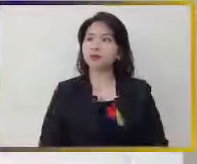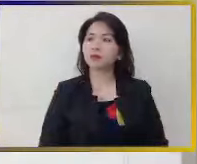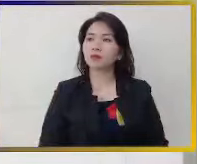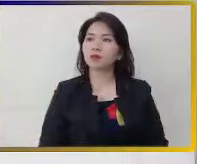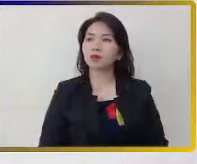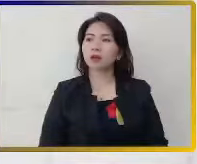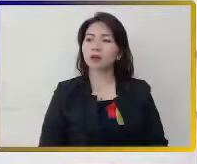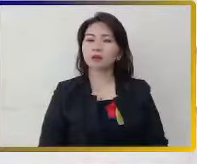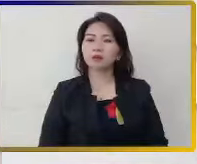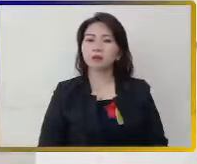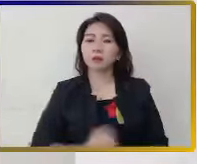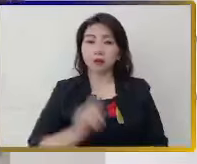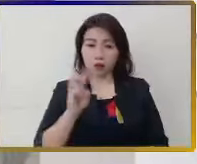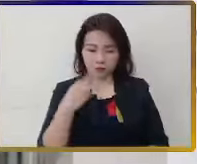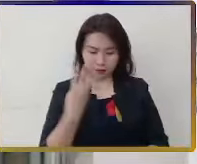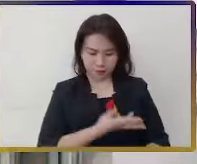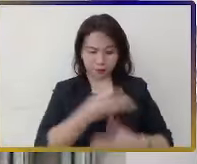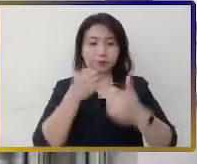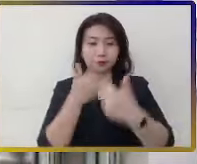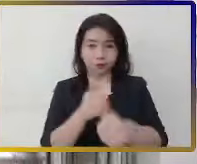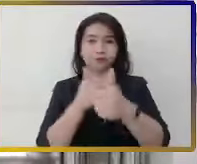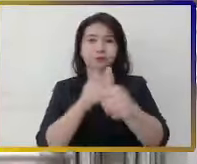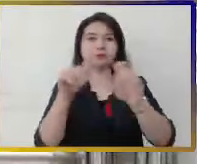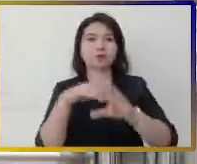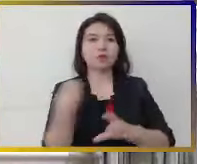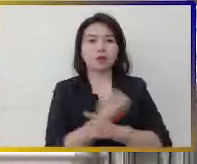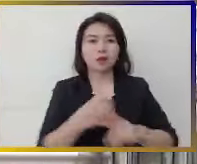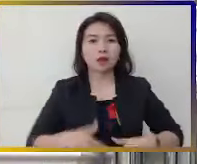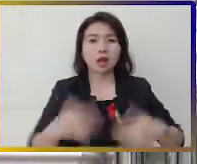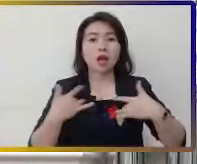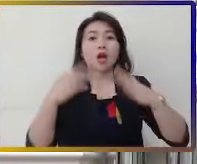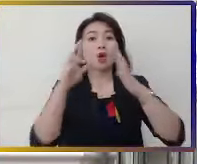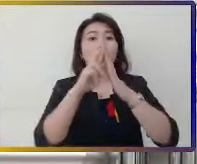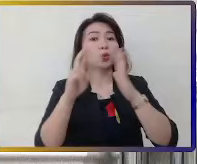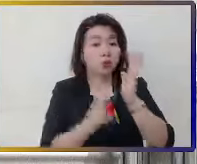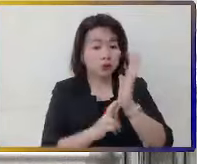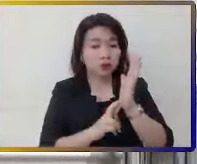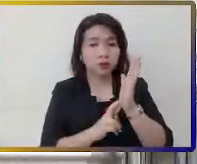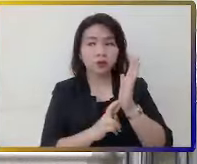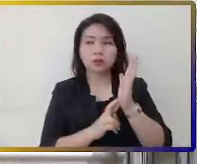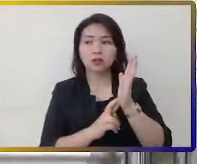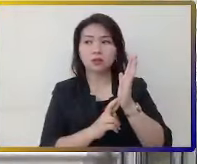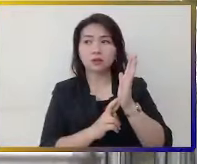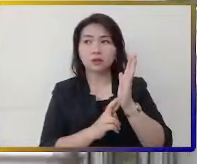Ang sinusunod natin sa buhay, ang rules at